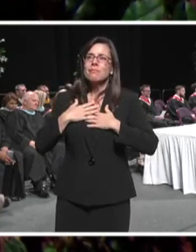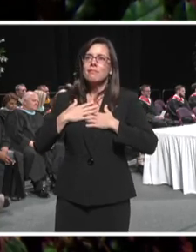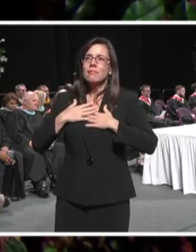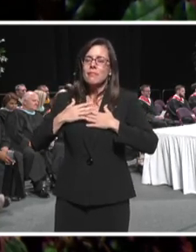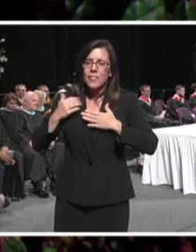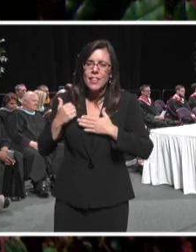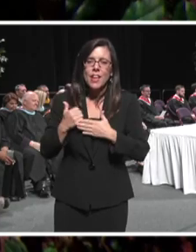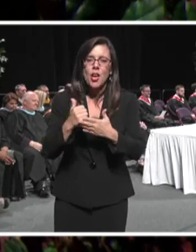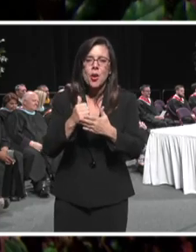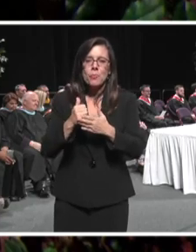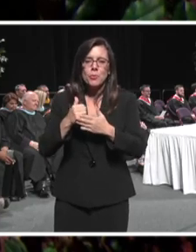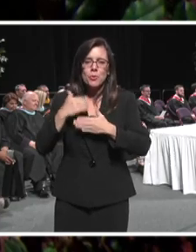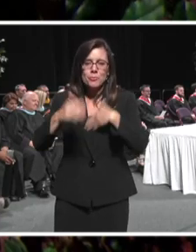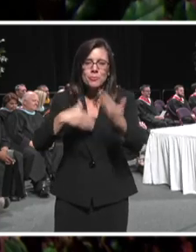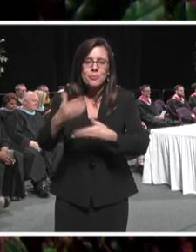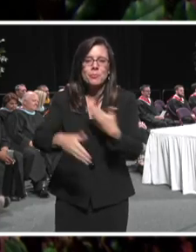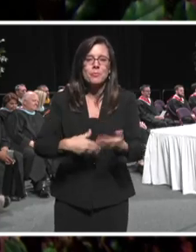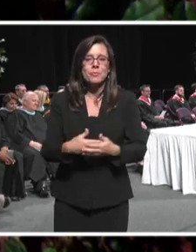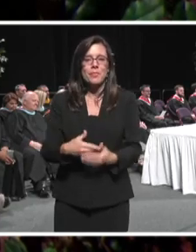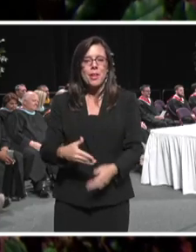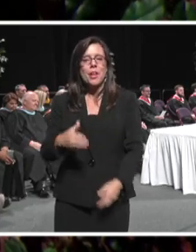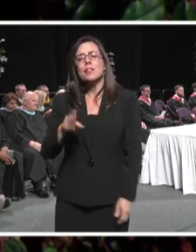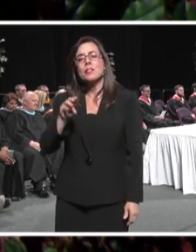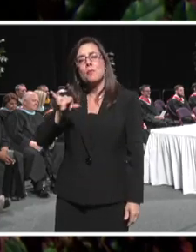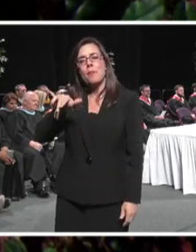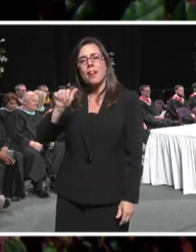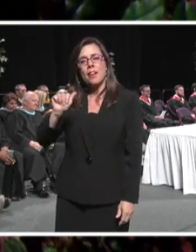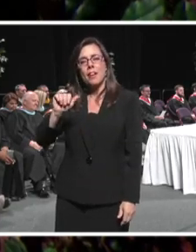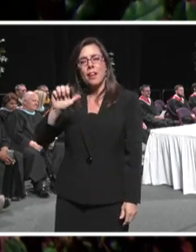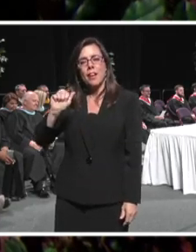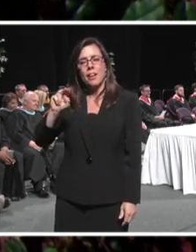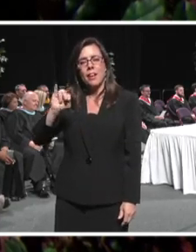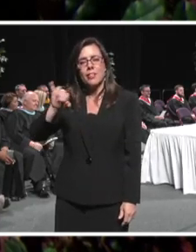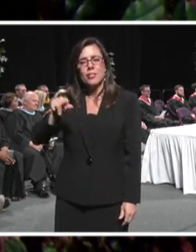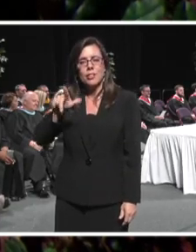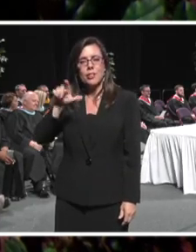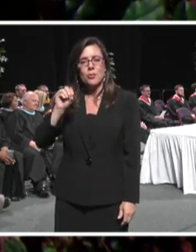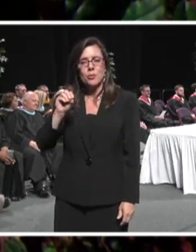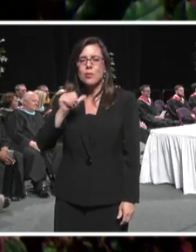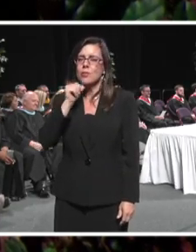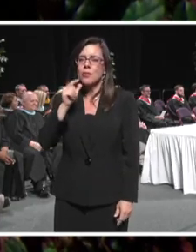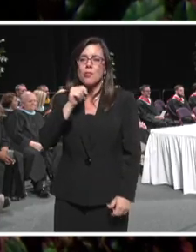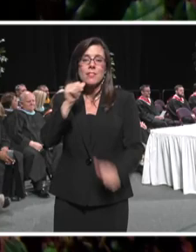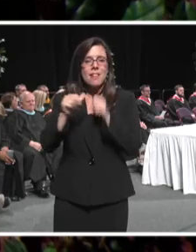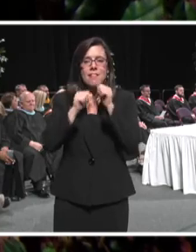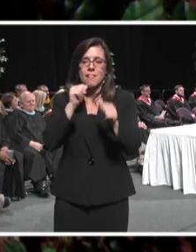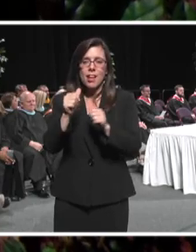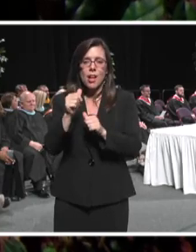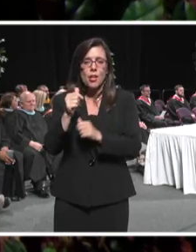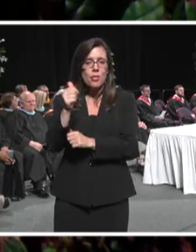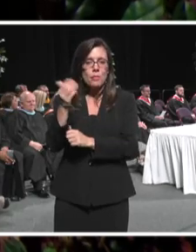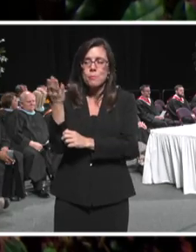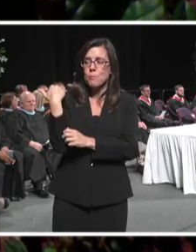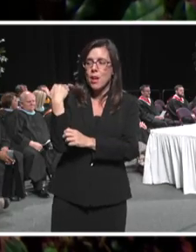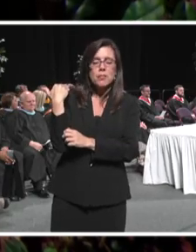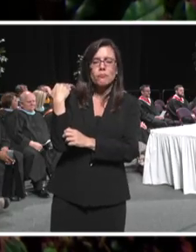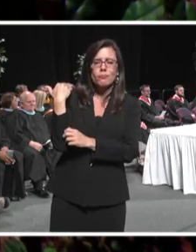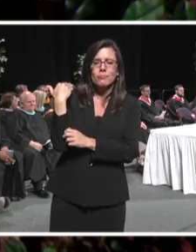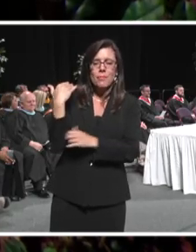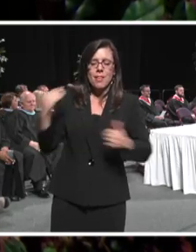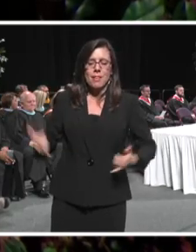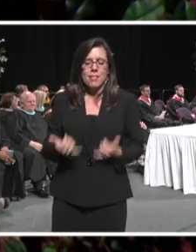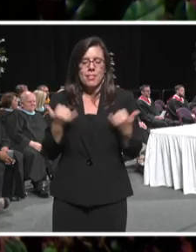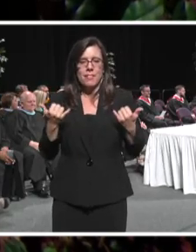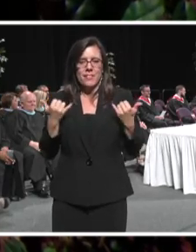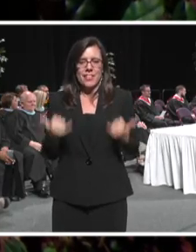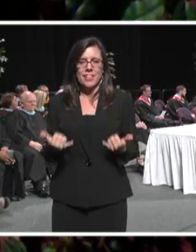you go forward. As Maya Angelou once said, don't deny the past. Live in the present and know that the charge is on you